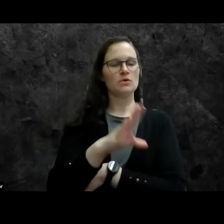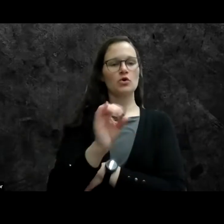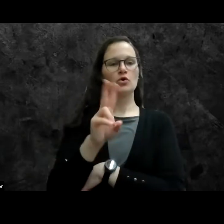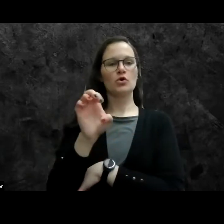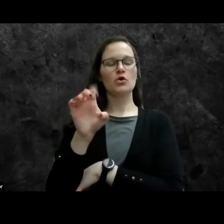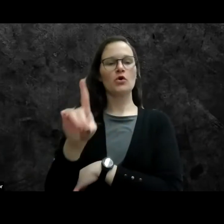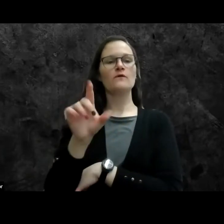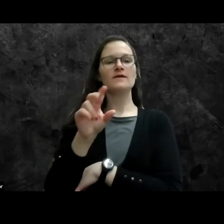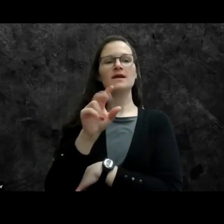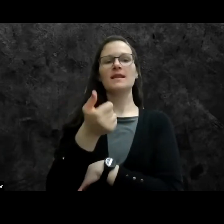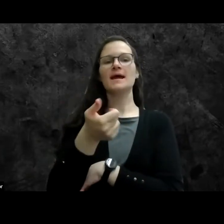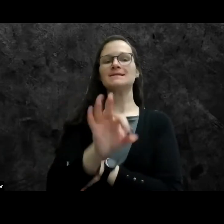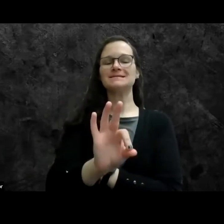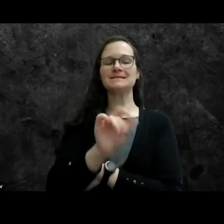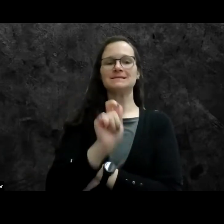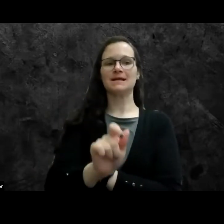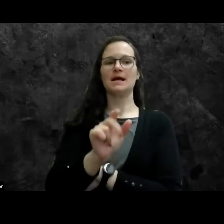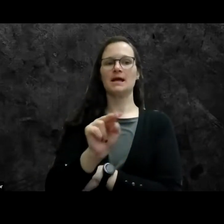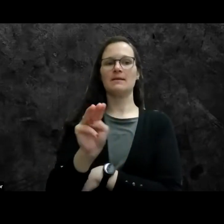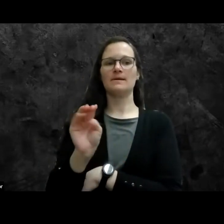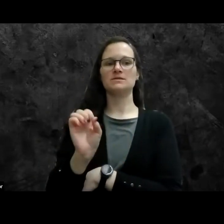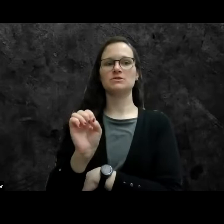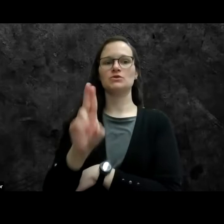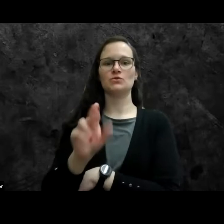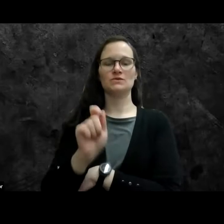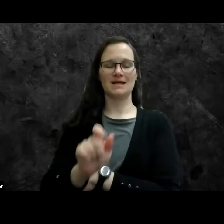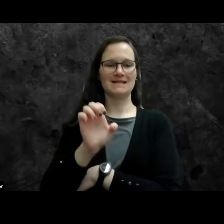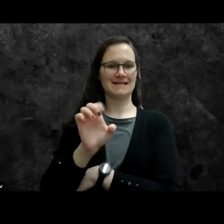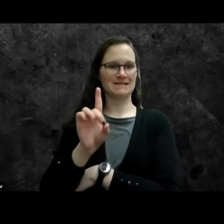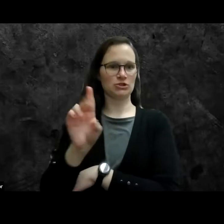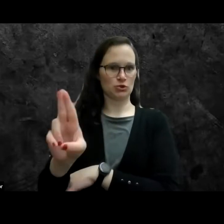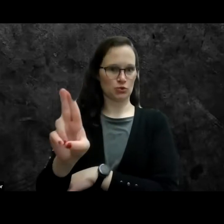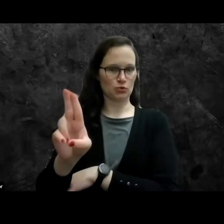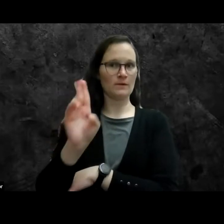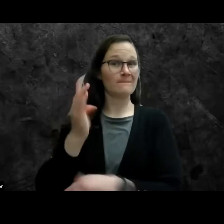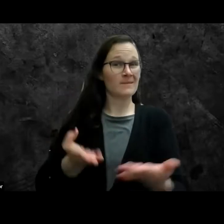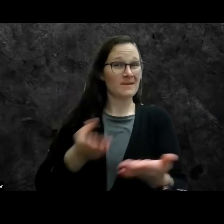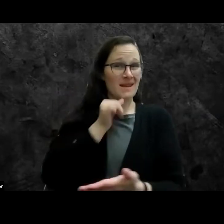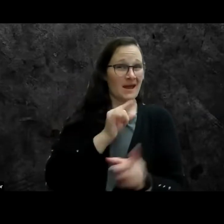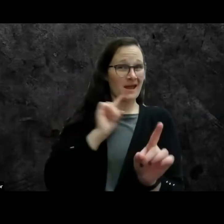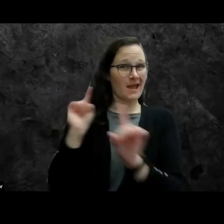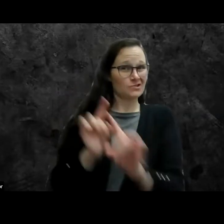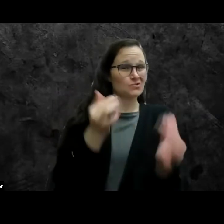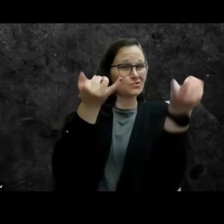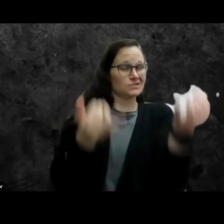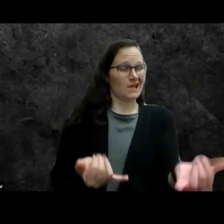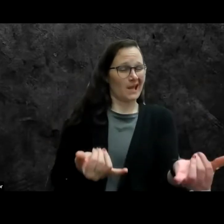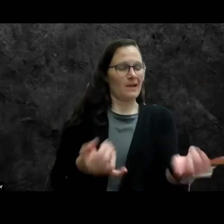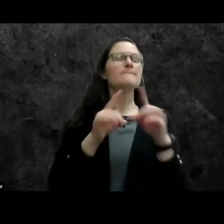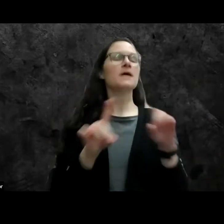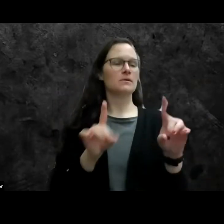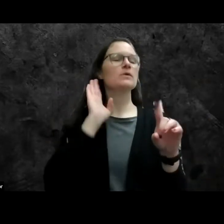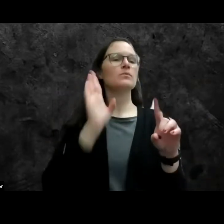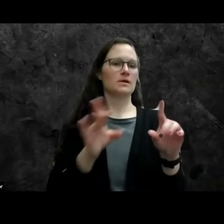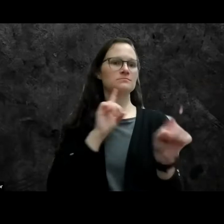covid19@nmsu.edu. We won't be able to probably answer most of those today, but we assure you, you will get your answer like we do to everybody who writes in.